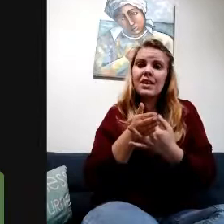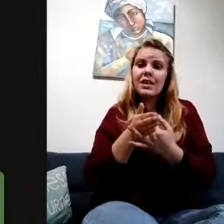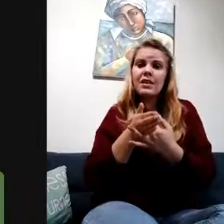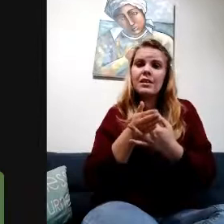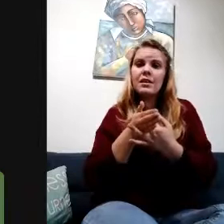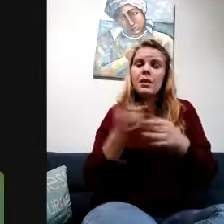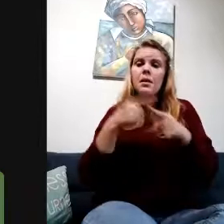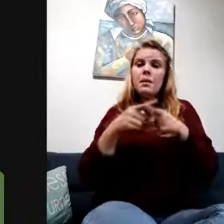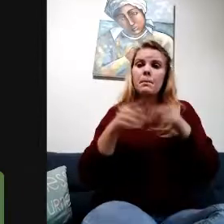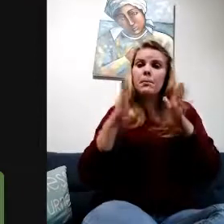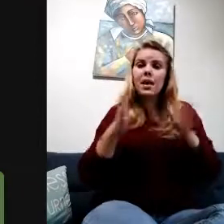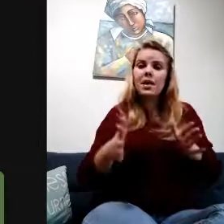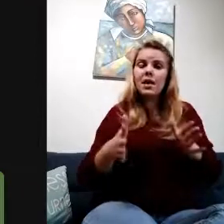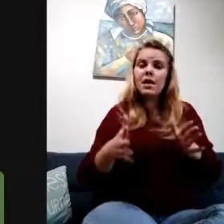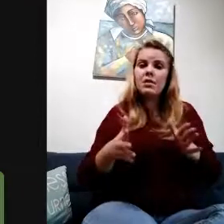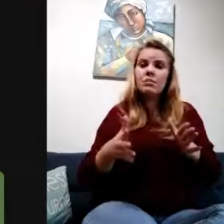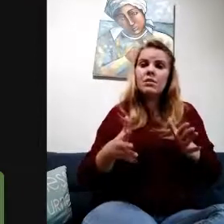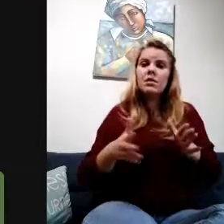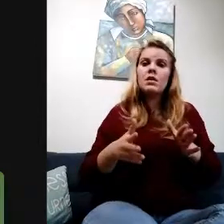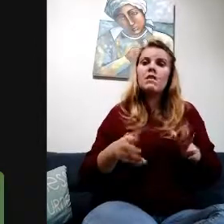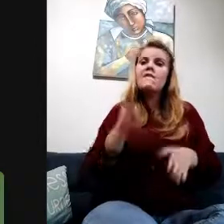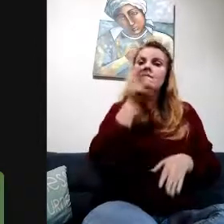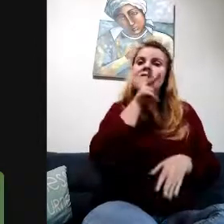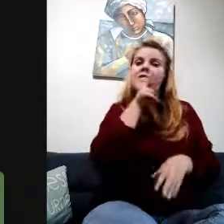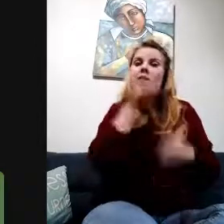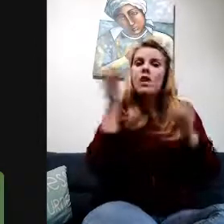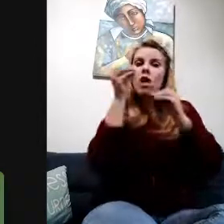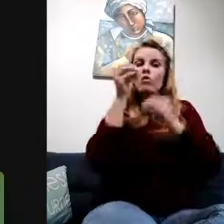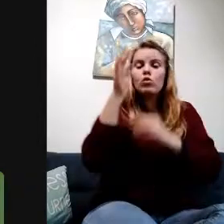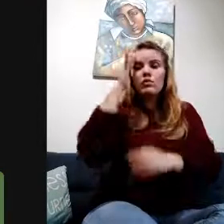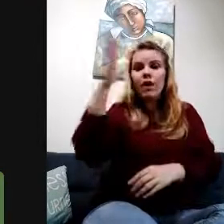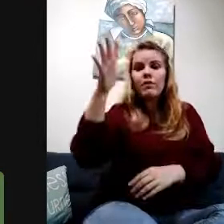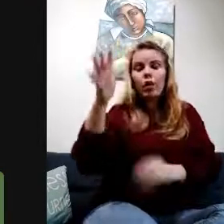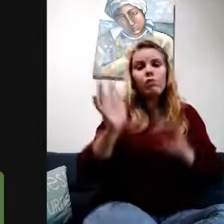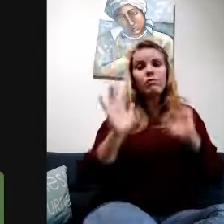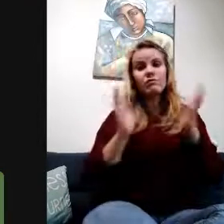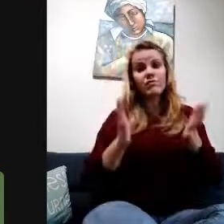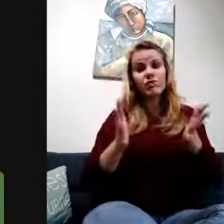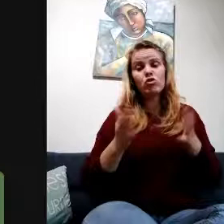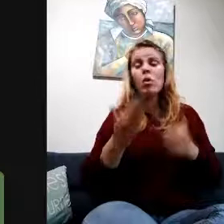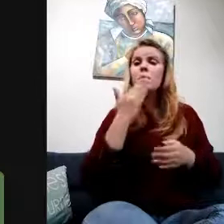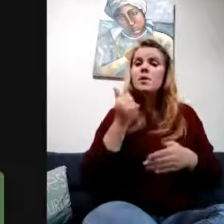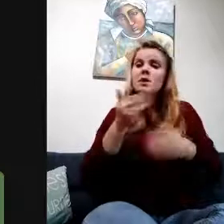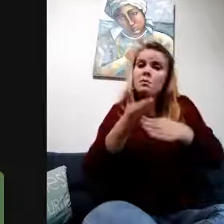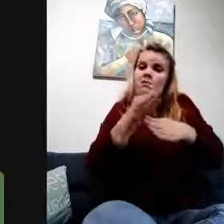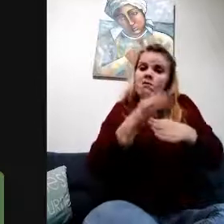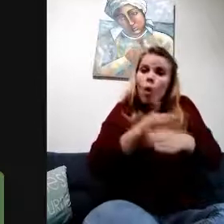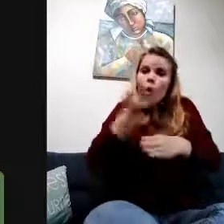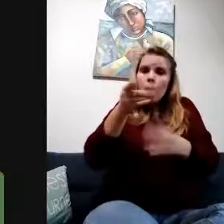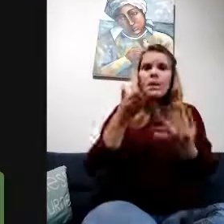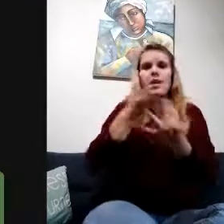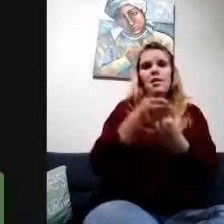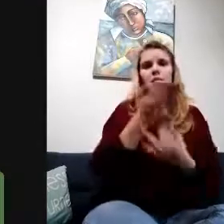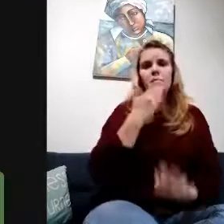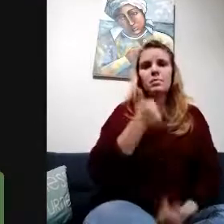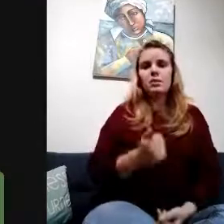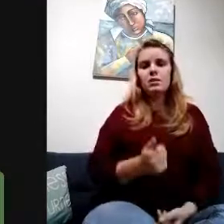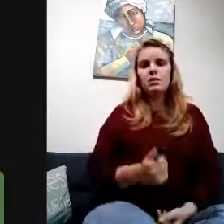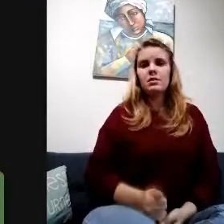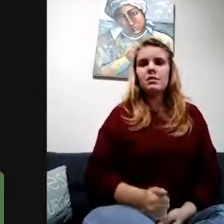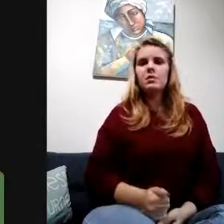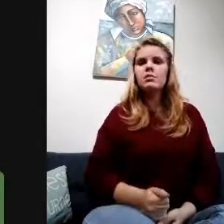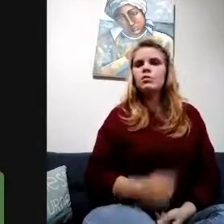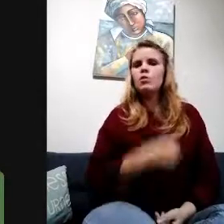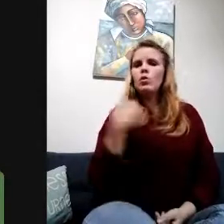5 o'clock on Friday afternoon. So please get those entries in if you haven't done so already. And yeah, let's have a great event